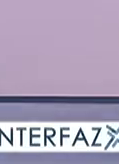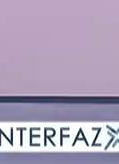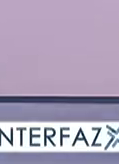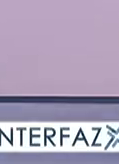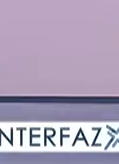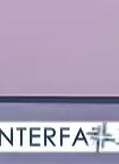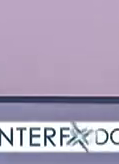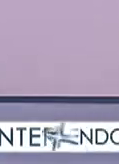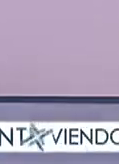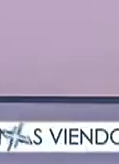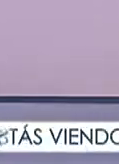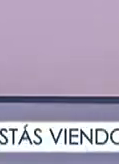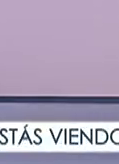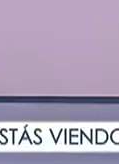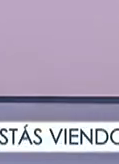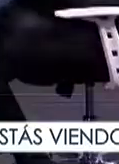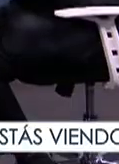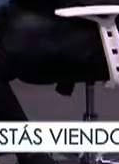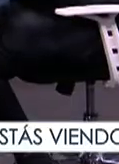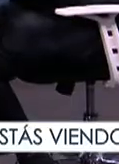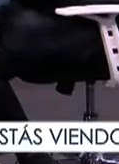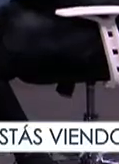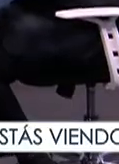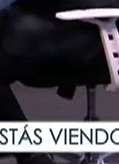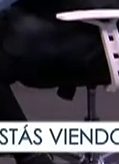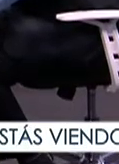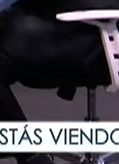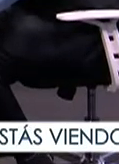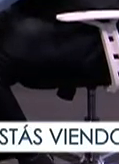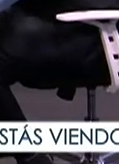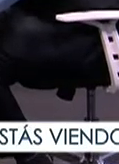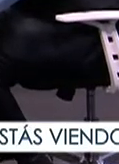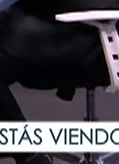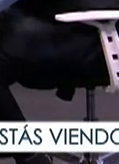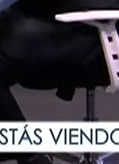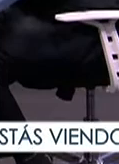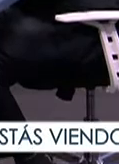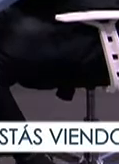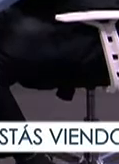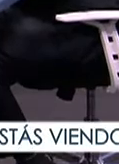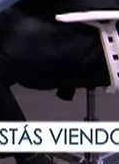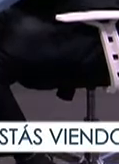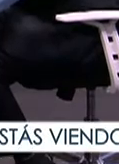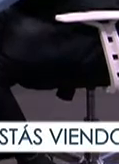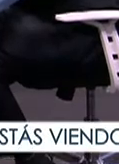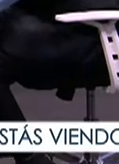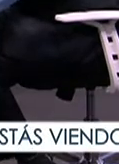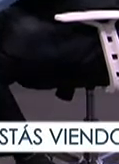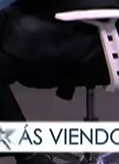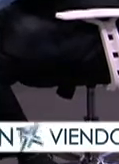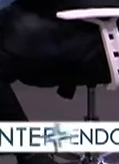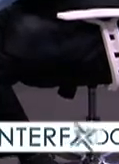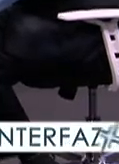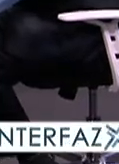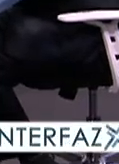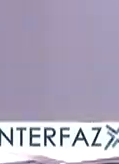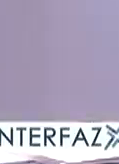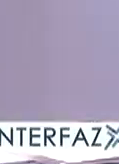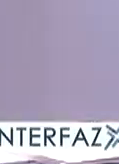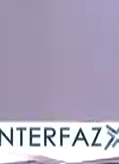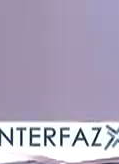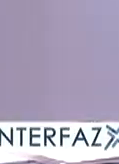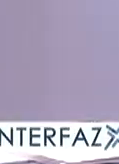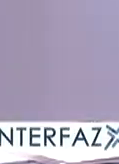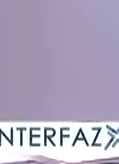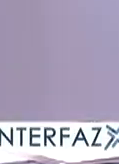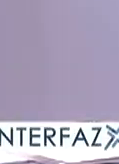I'm gonna translate a little bit. Bueno, él nos está contando que en realidad no es solamente sobre la celebración del Día de Muertos, sino